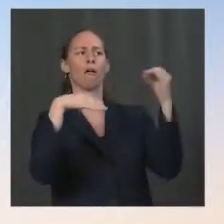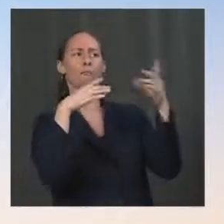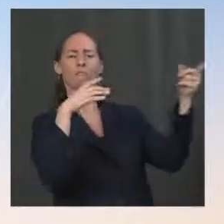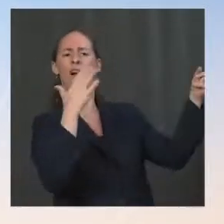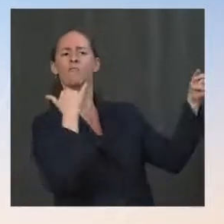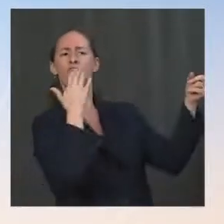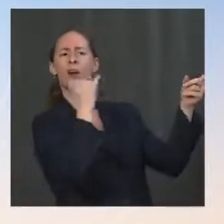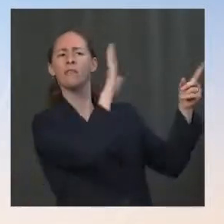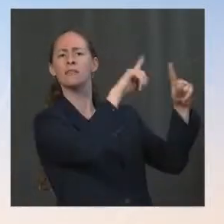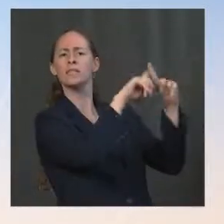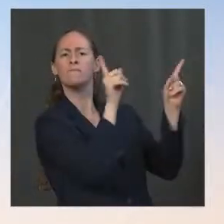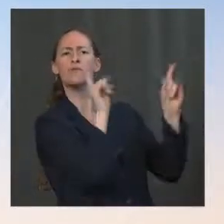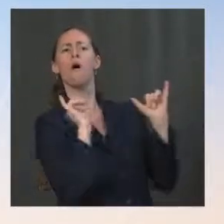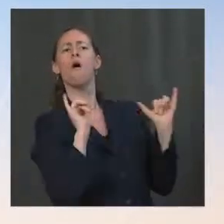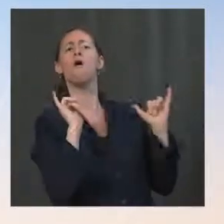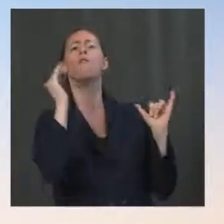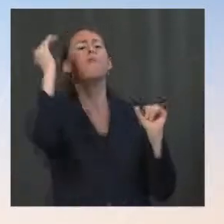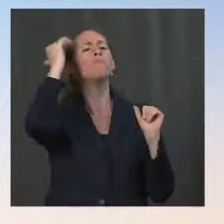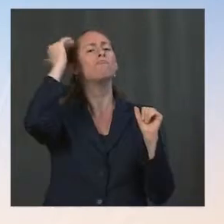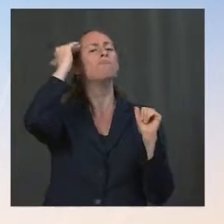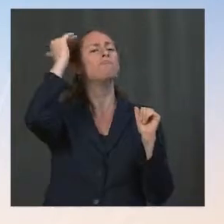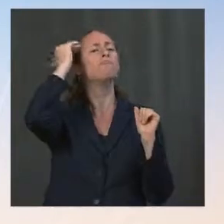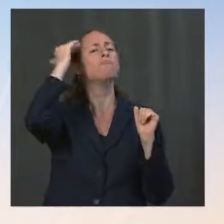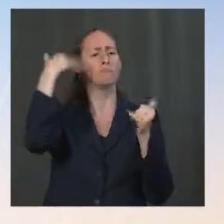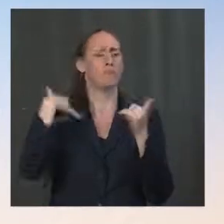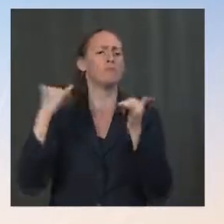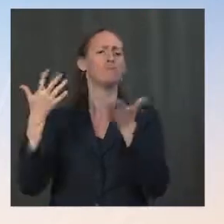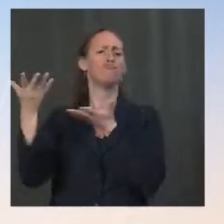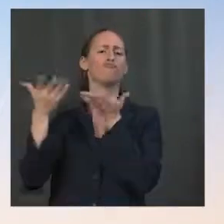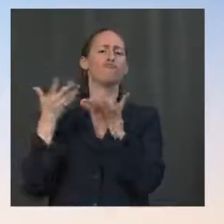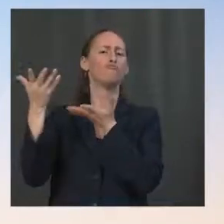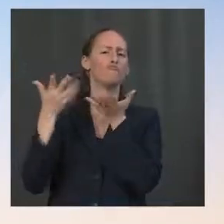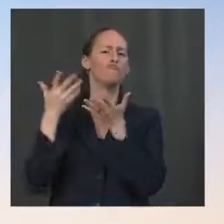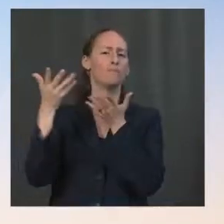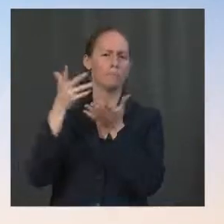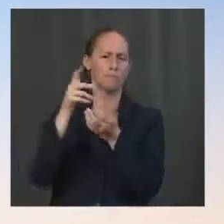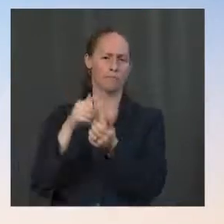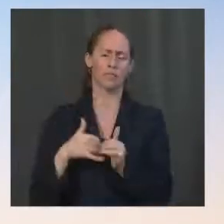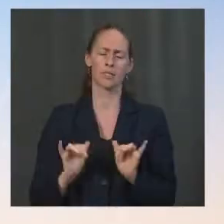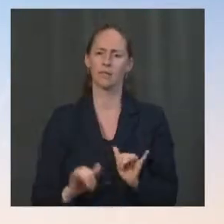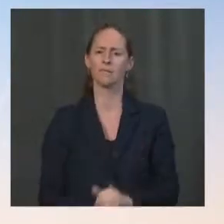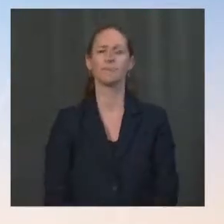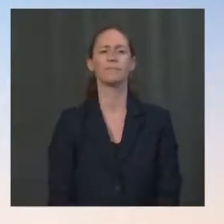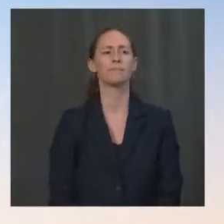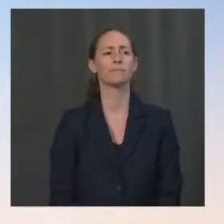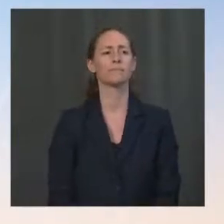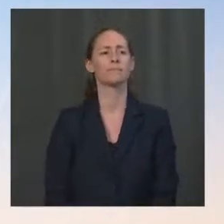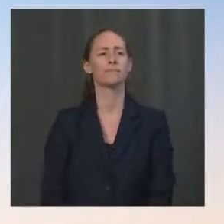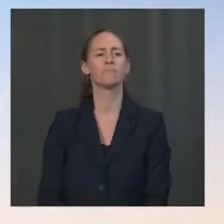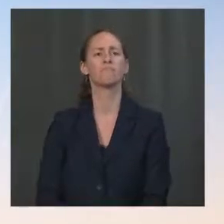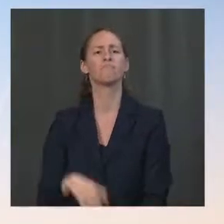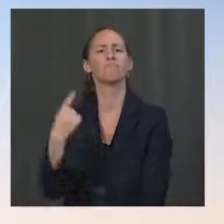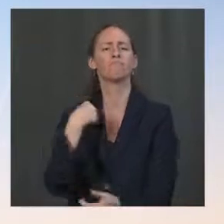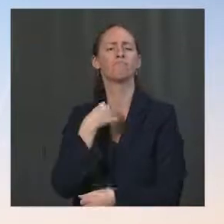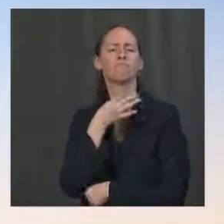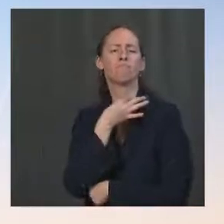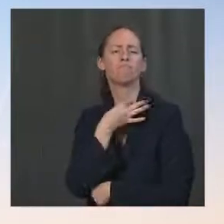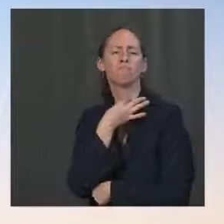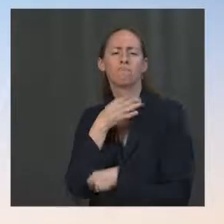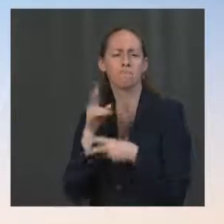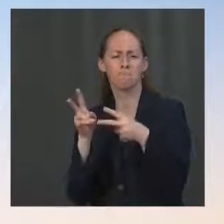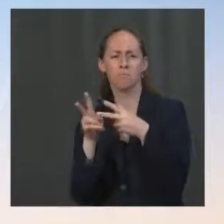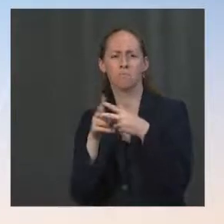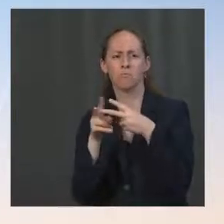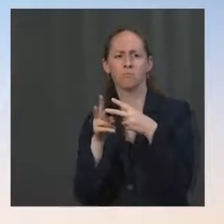with our health and medical experts about what they look at. Go ahead, Trevor. Two on Afghanistan. First, I just wanted to get an update on the